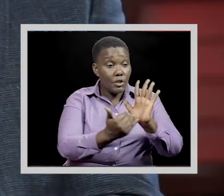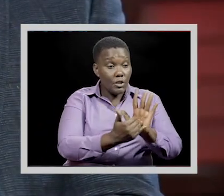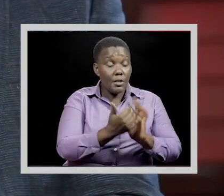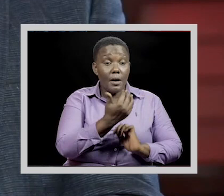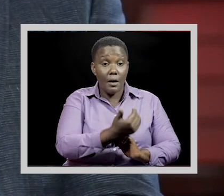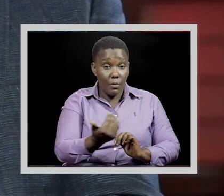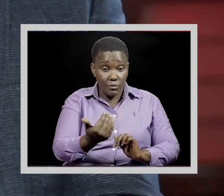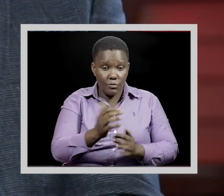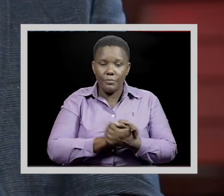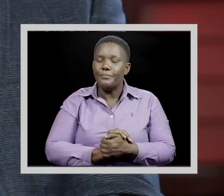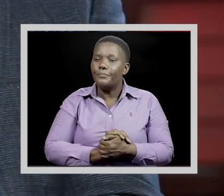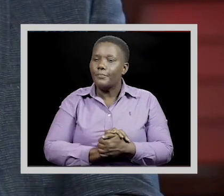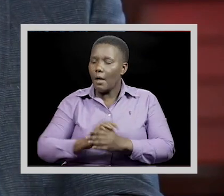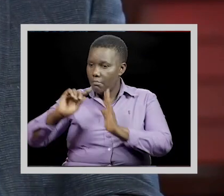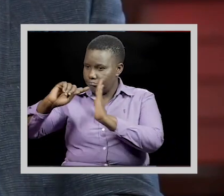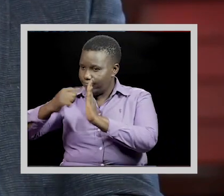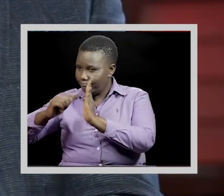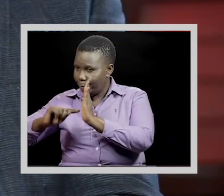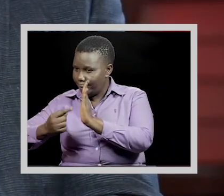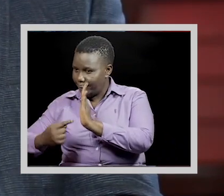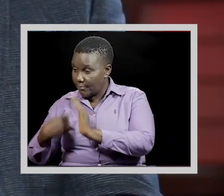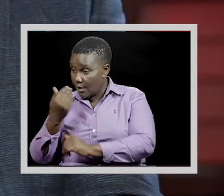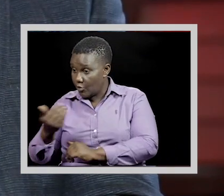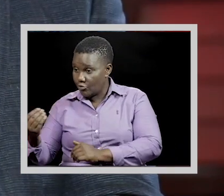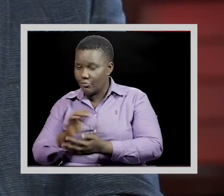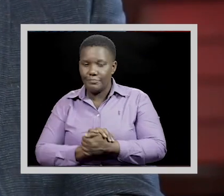of 2009, the juvenile court rules,